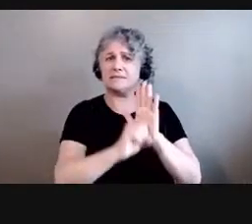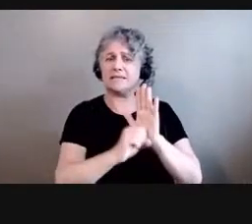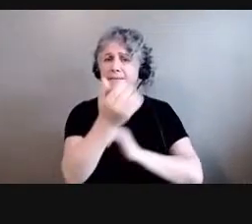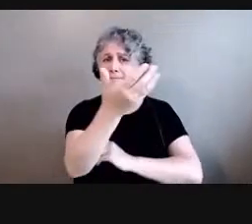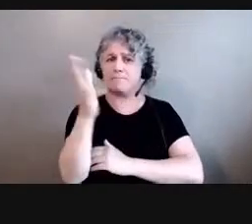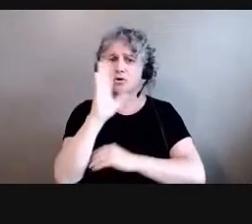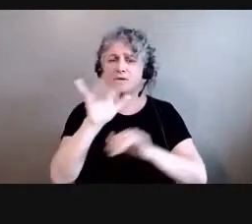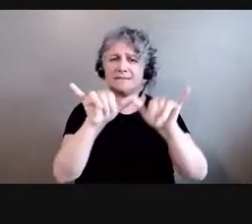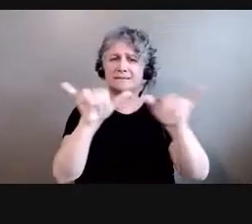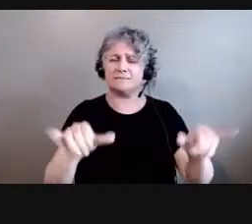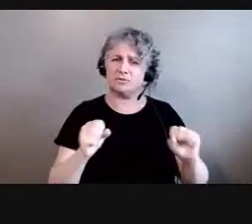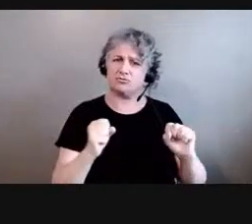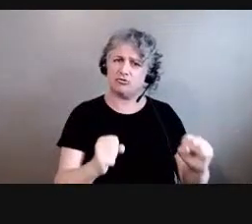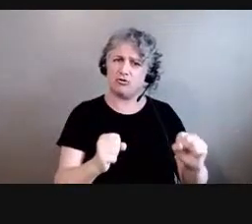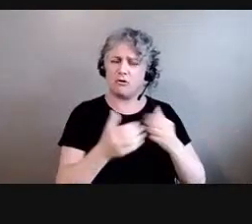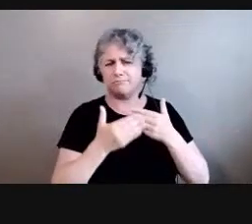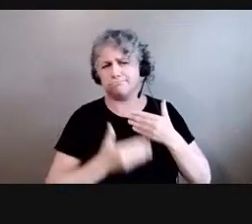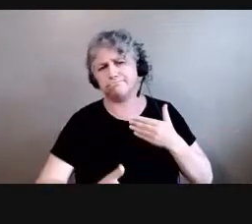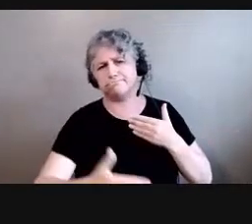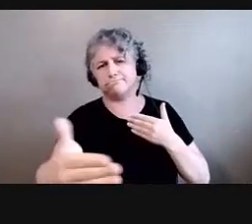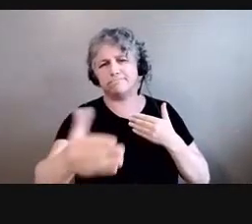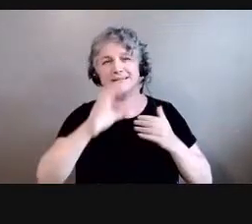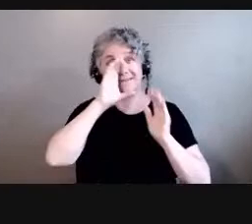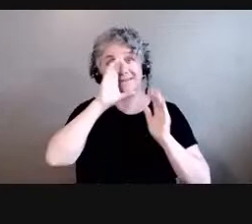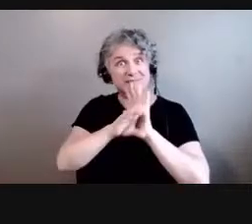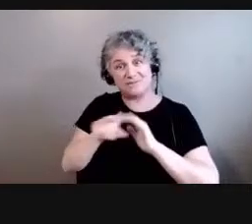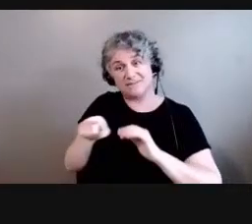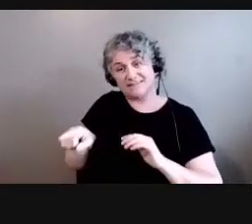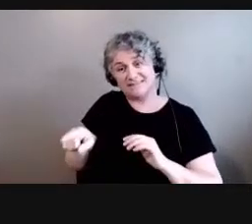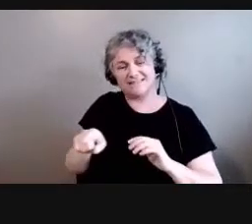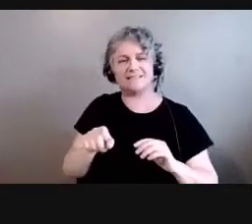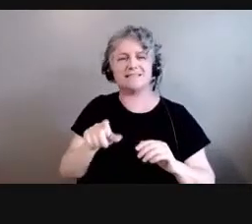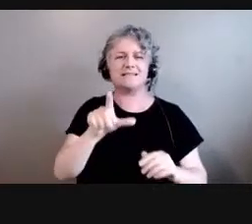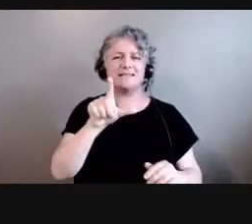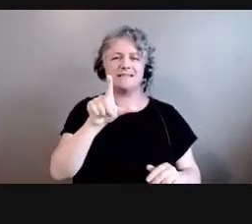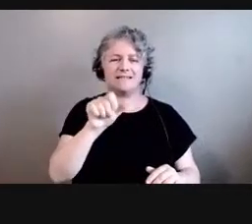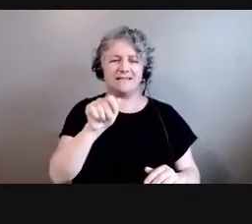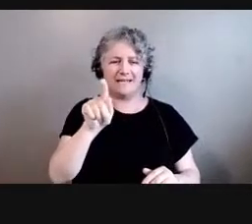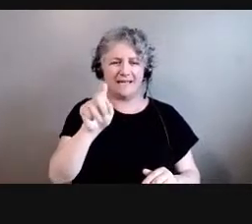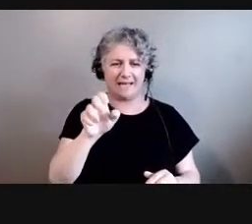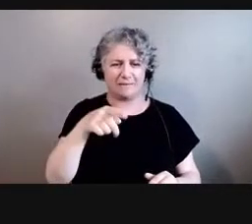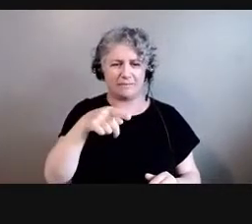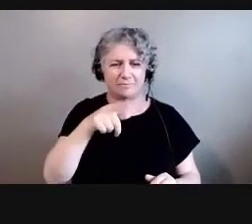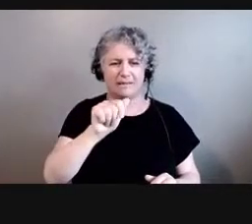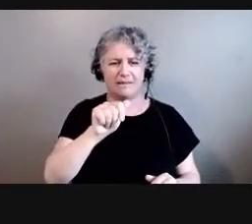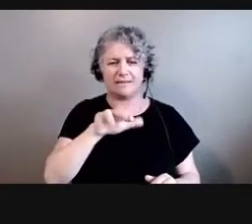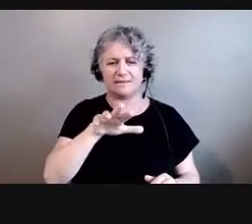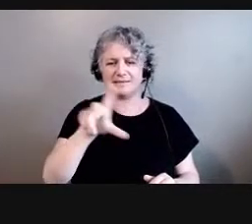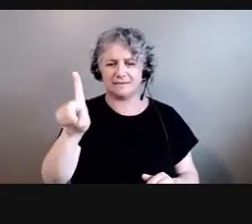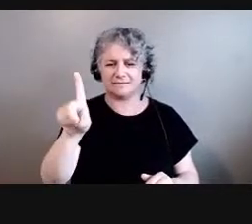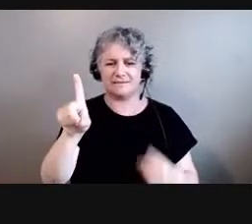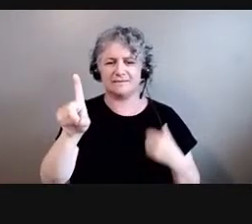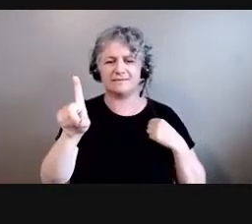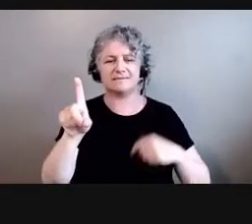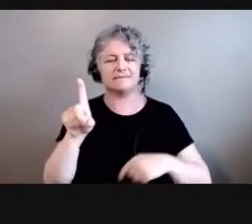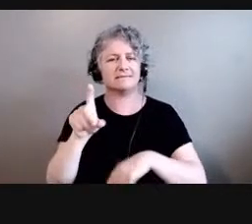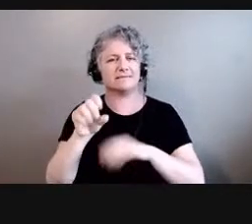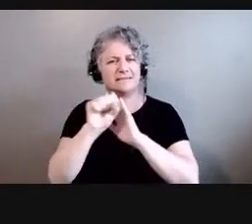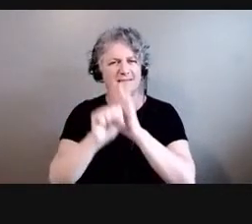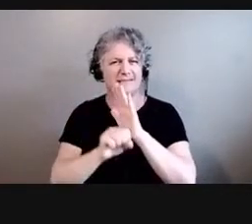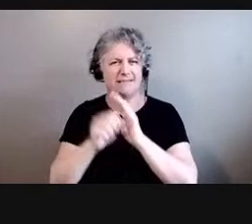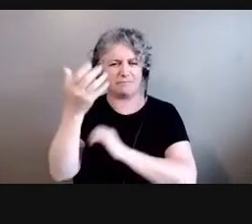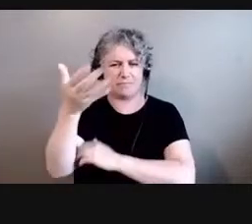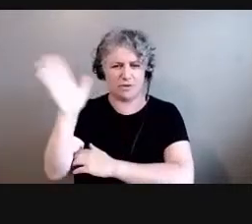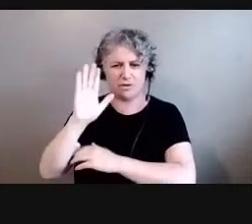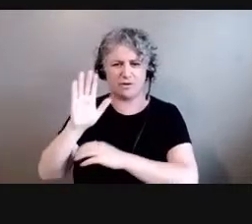come. There's an image of Placid Lake State Park on the right with a sign reading boat launch area, and then a dock